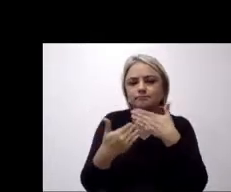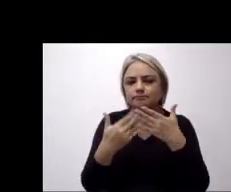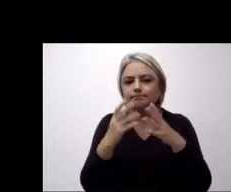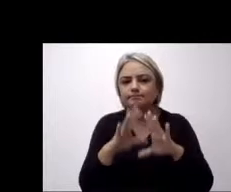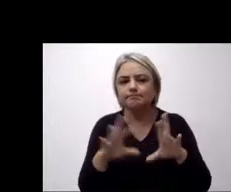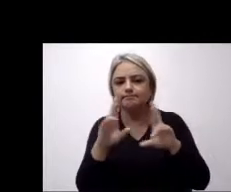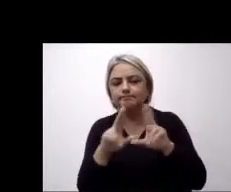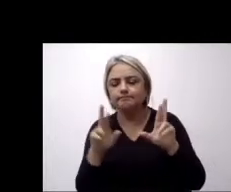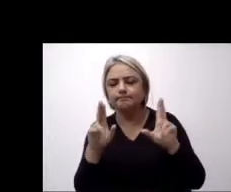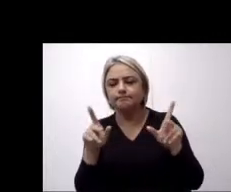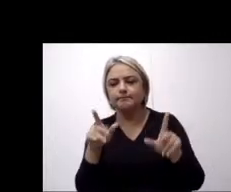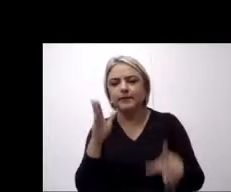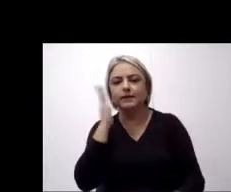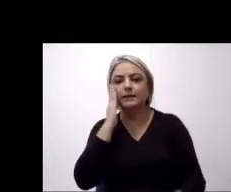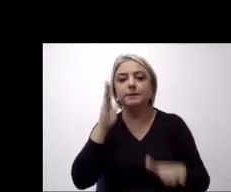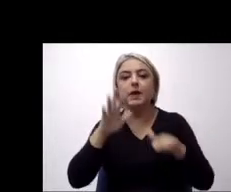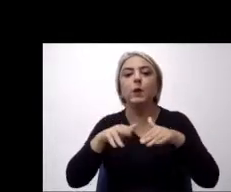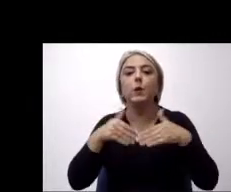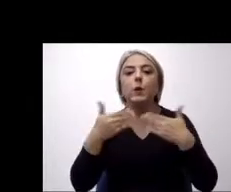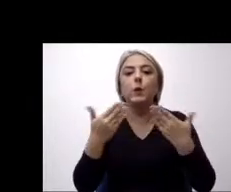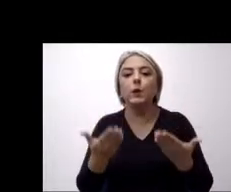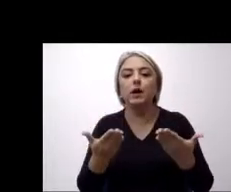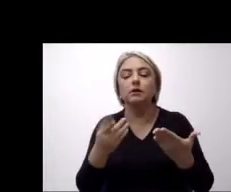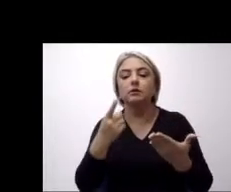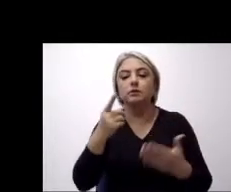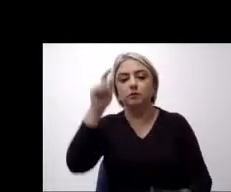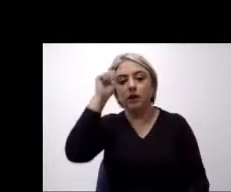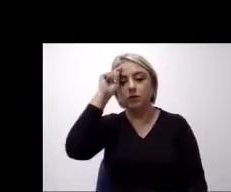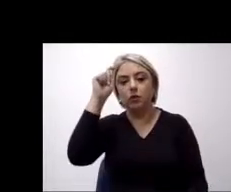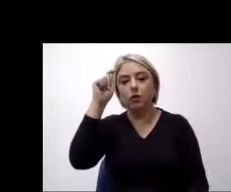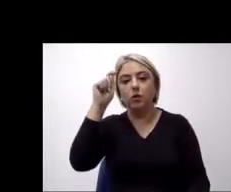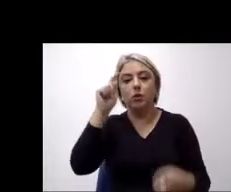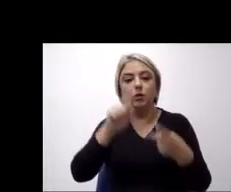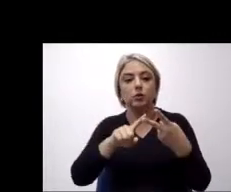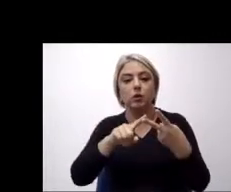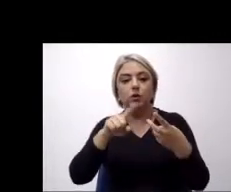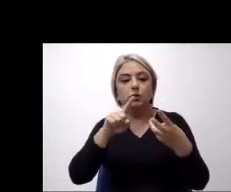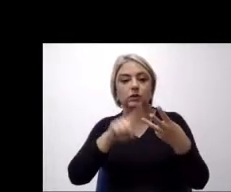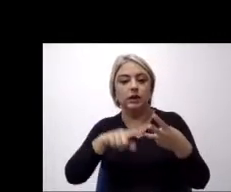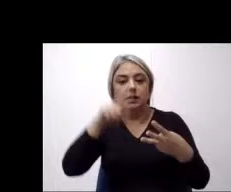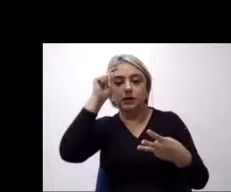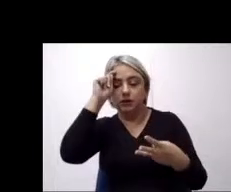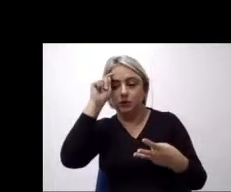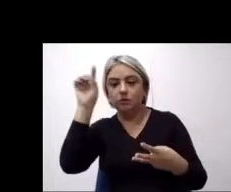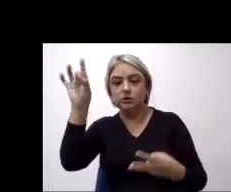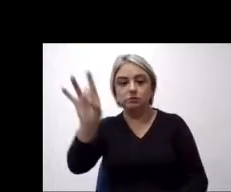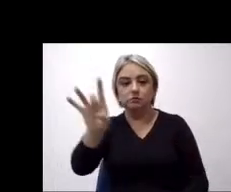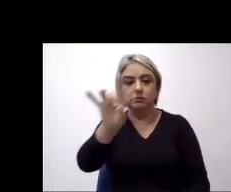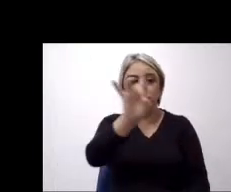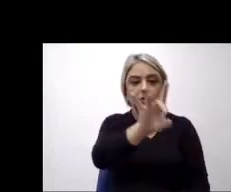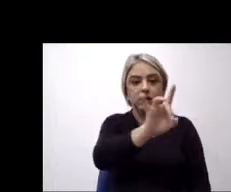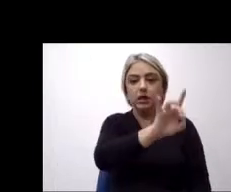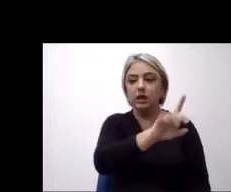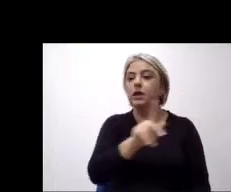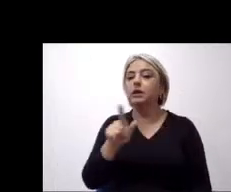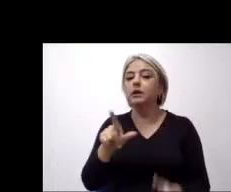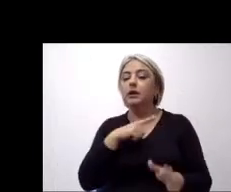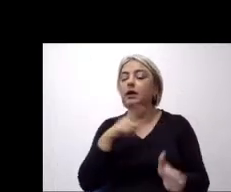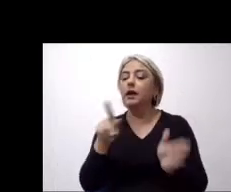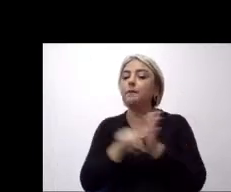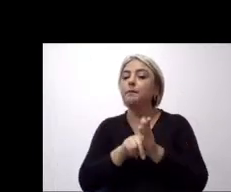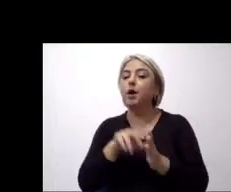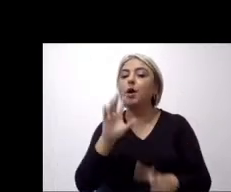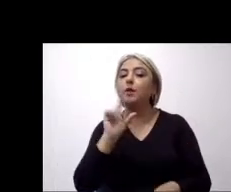one actors or two actors or three actors who develop his own alternative, how you come from this situation